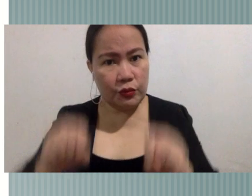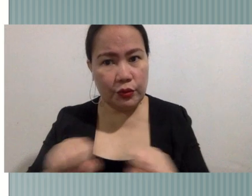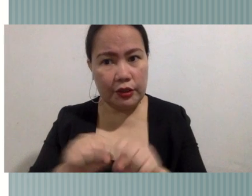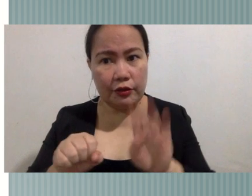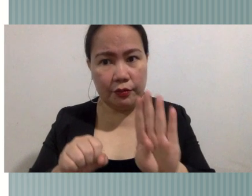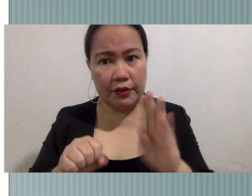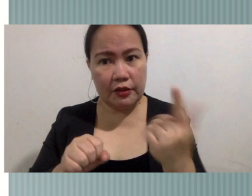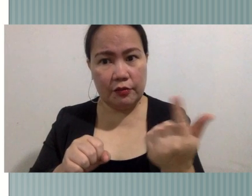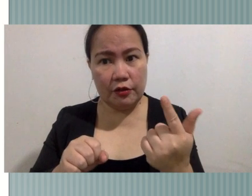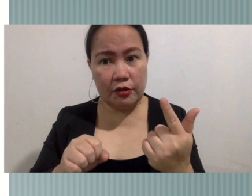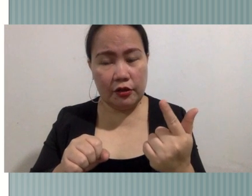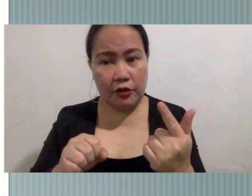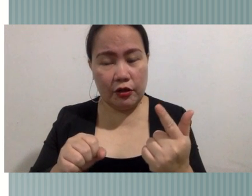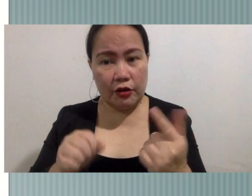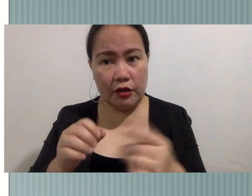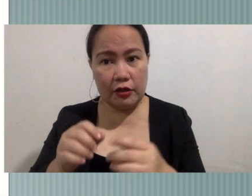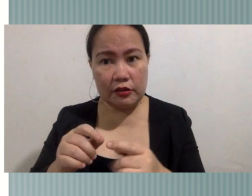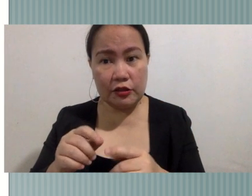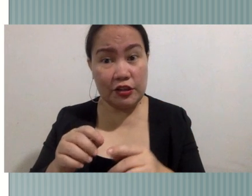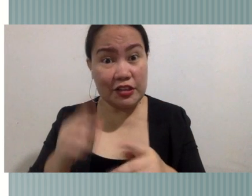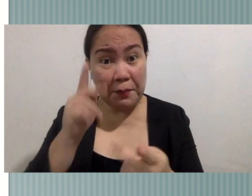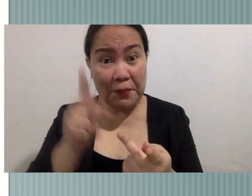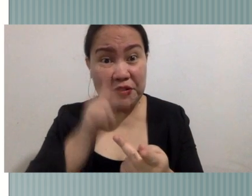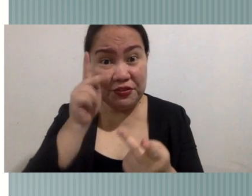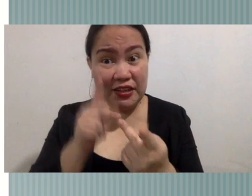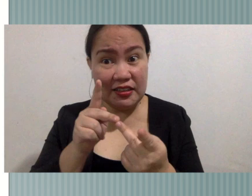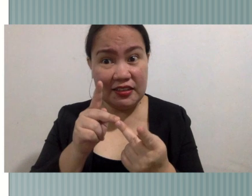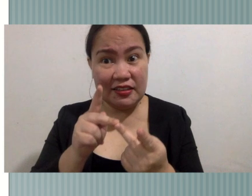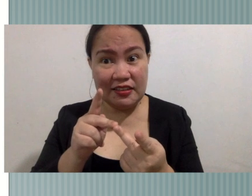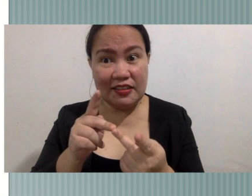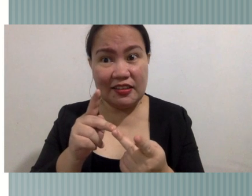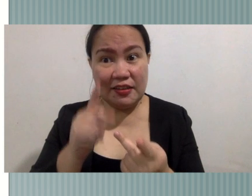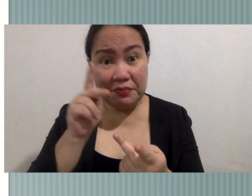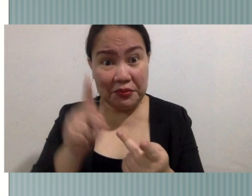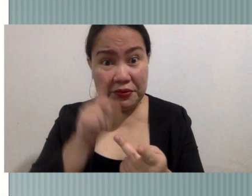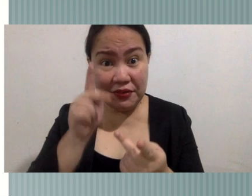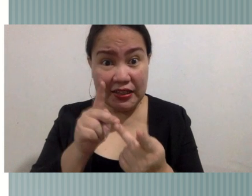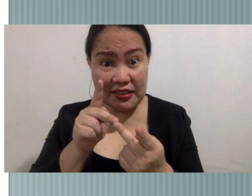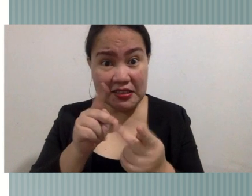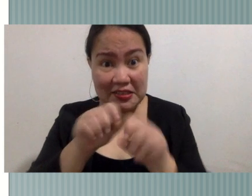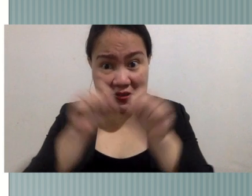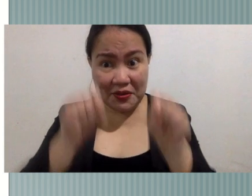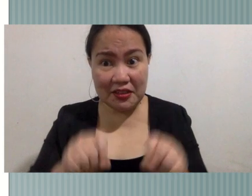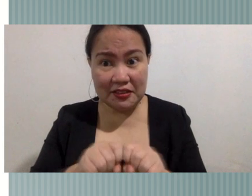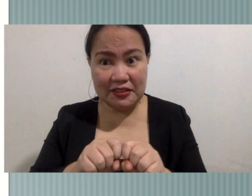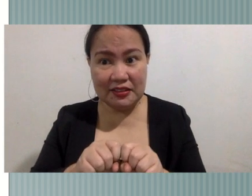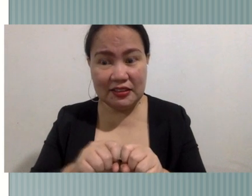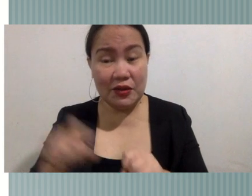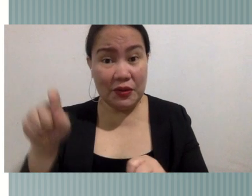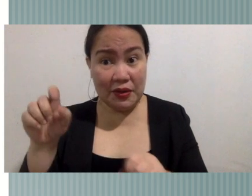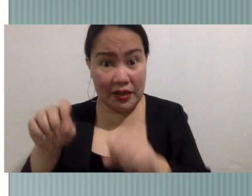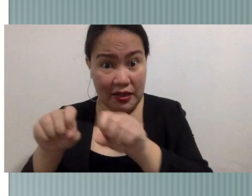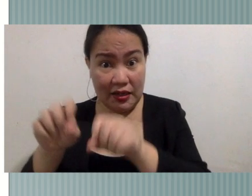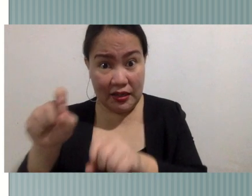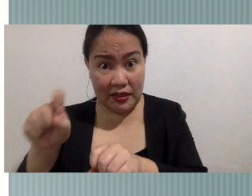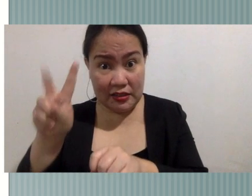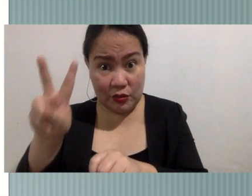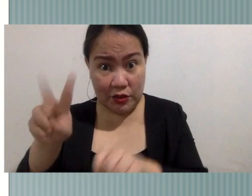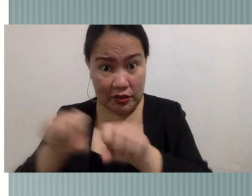Kunin nyo lang yung square root nito. So, by the way, ito lang din yon. So, x